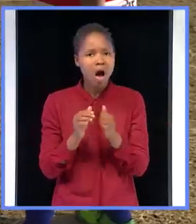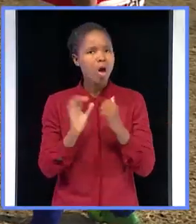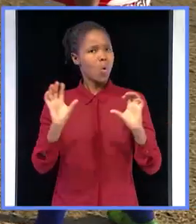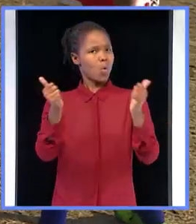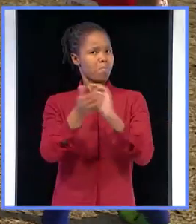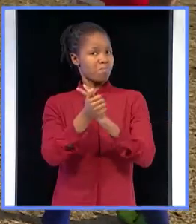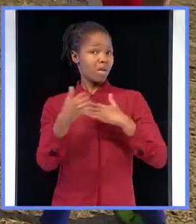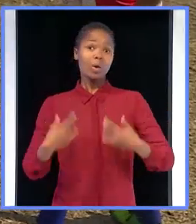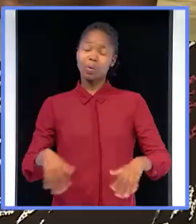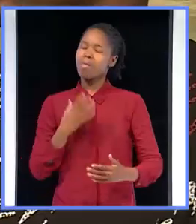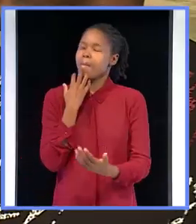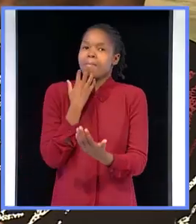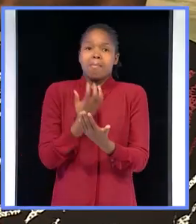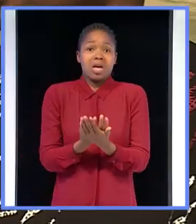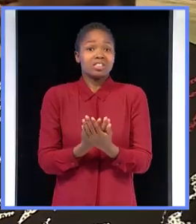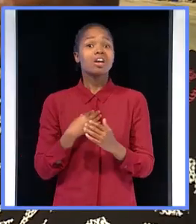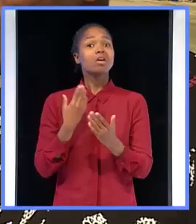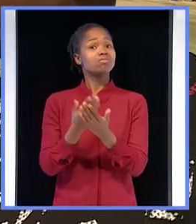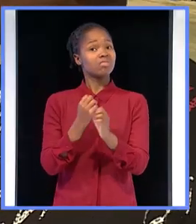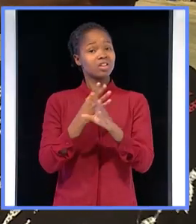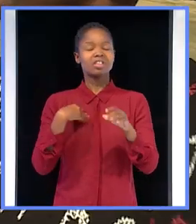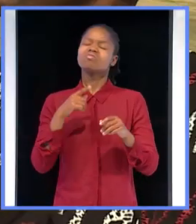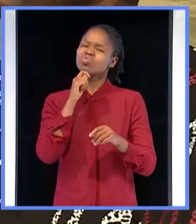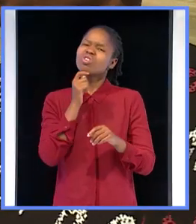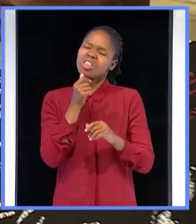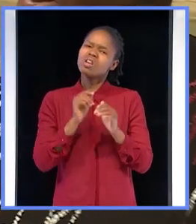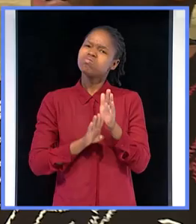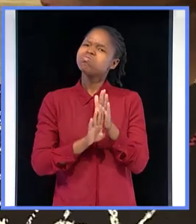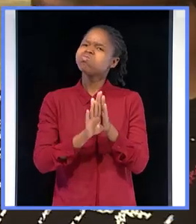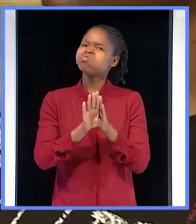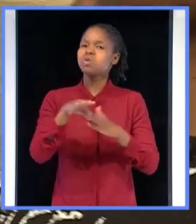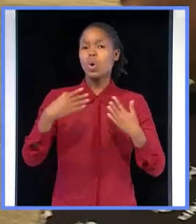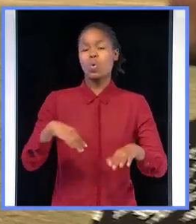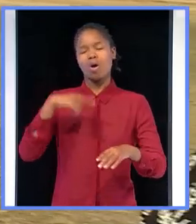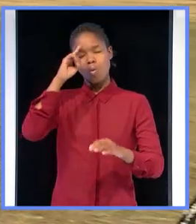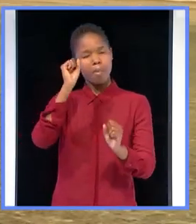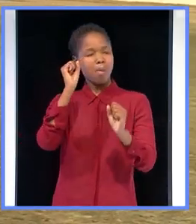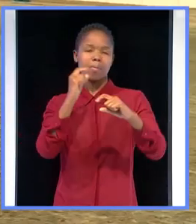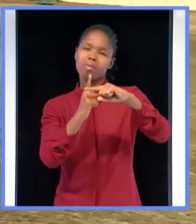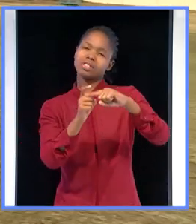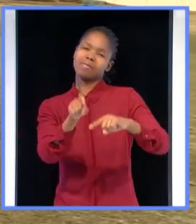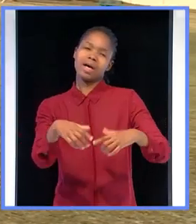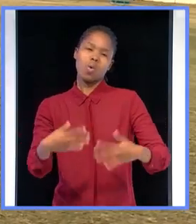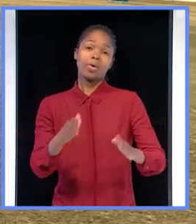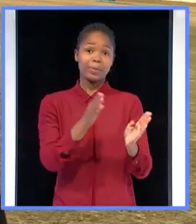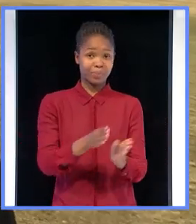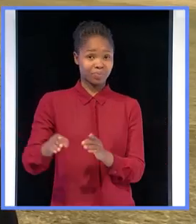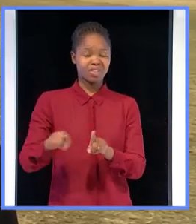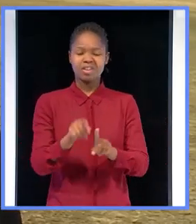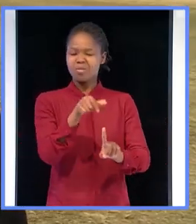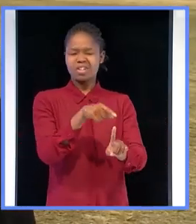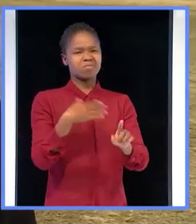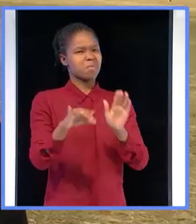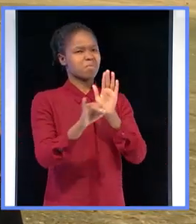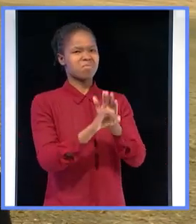one leg. Yes. It's amazing. Can we start on a low note and just take it high? Because we are all about feel-good stories here. Yeah. Well, if you see JP always,